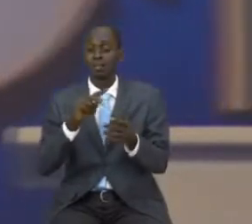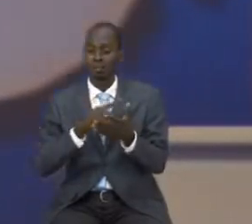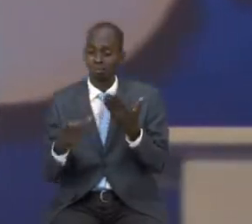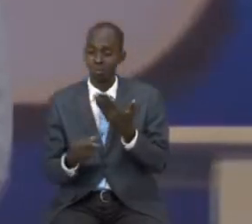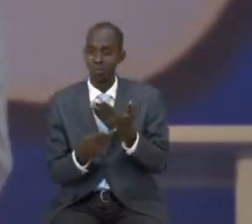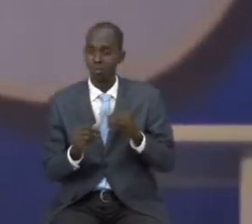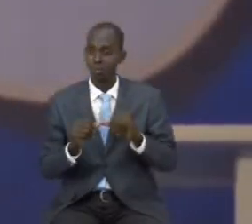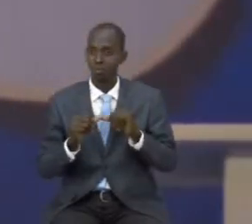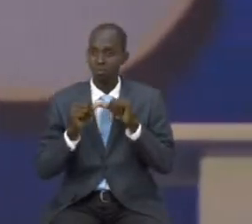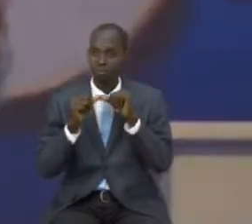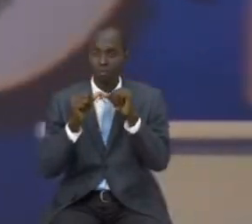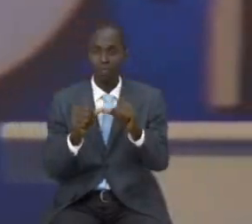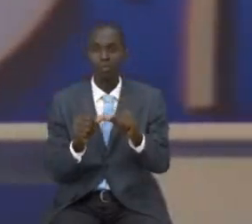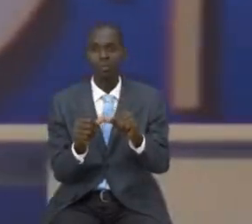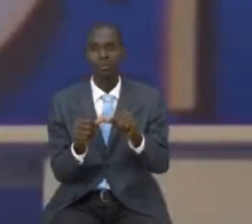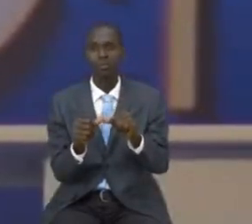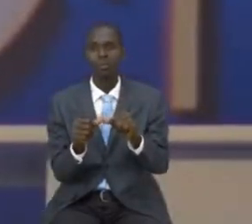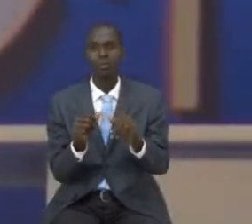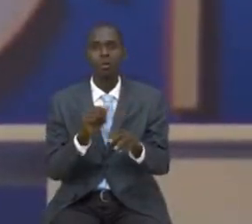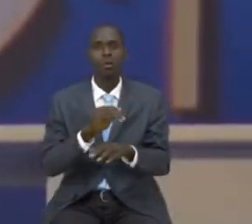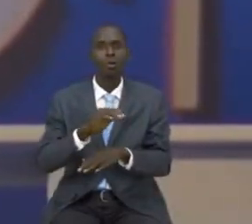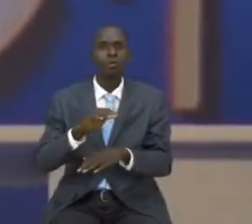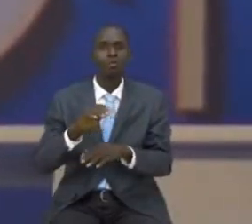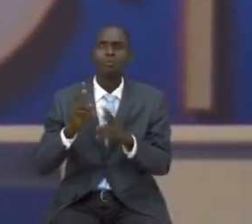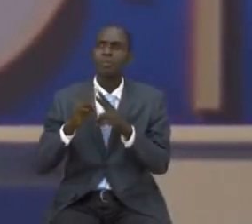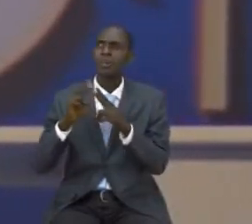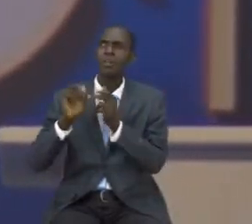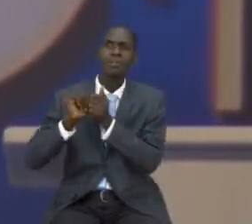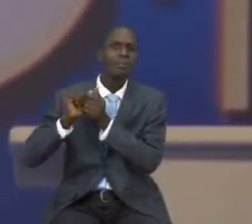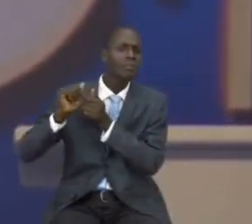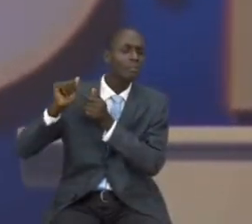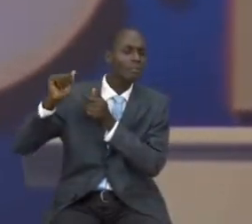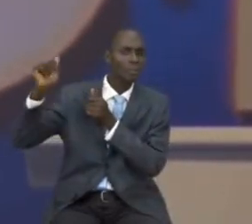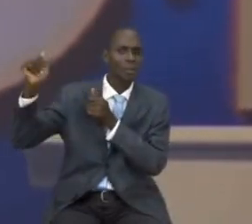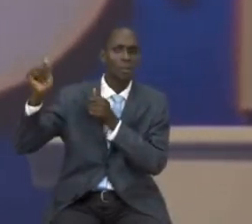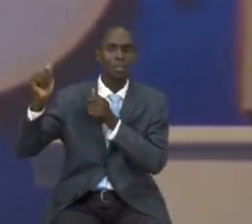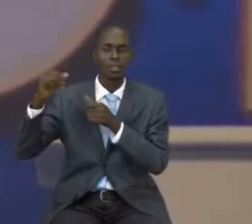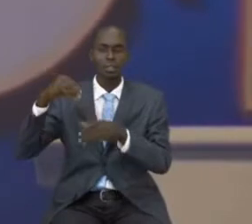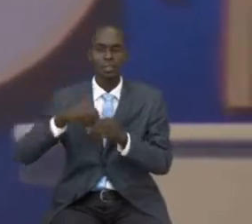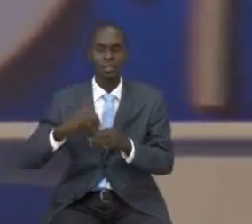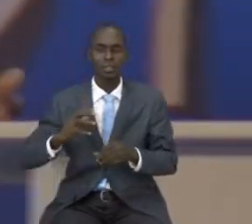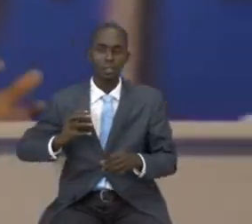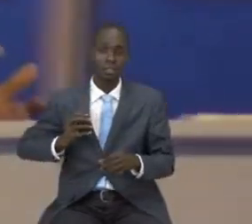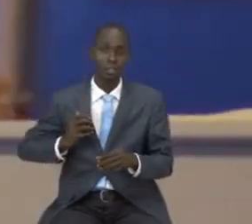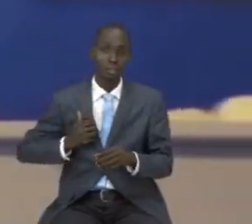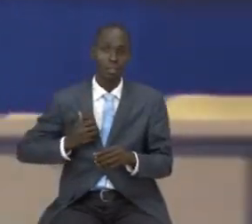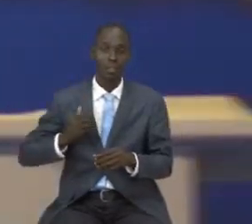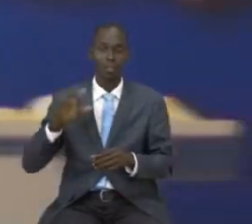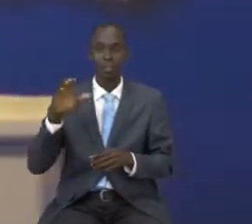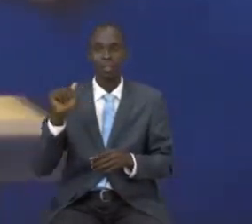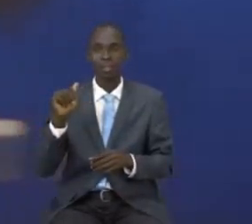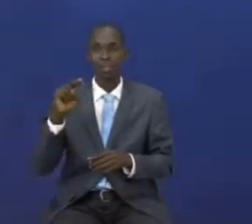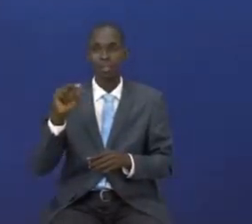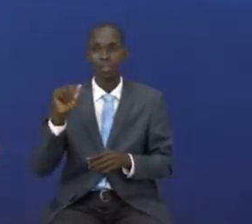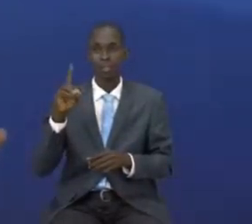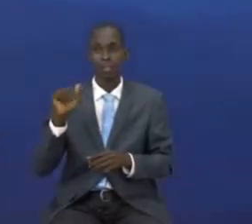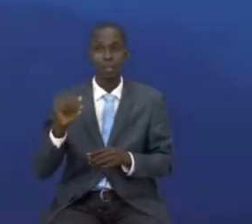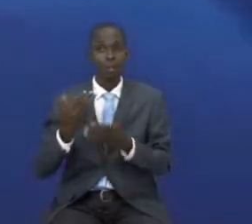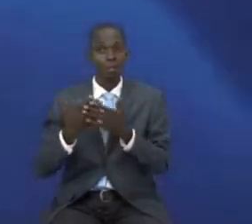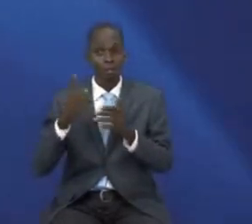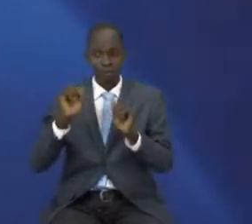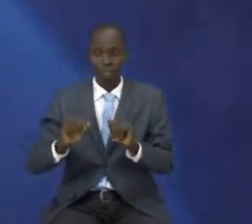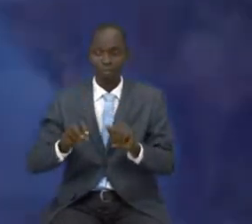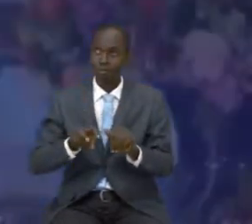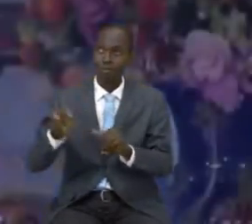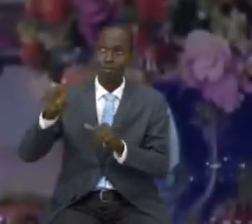continued, all far away in Canada, before you get to Canada, from here,